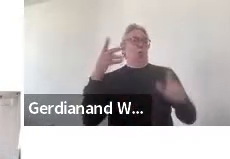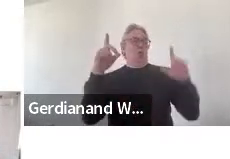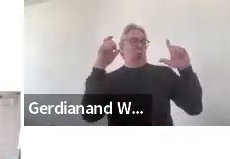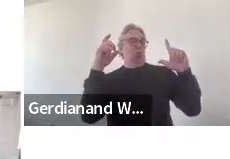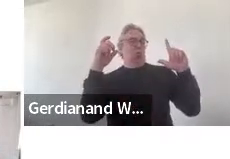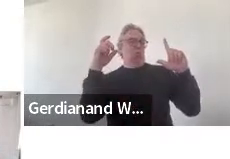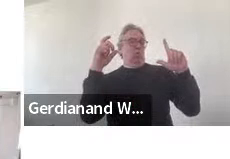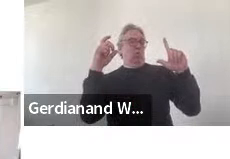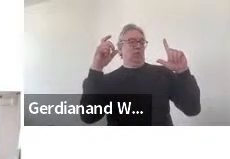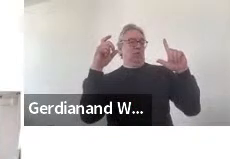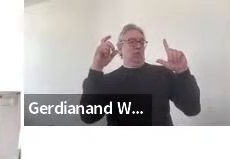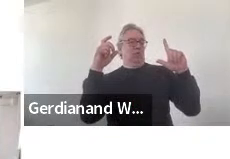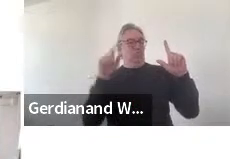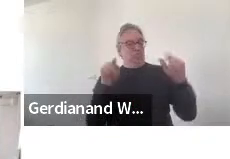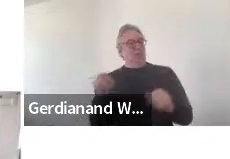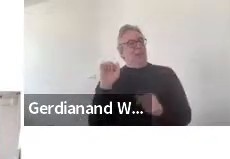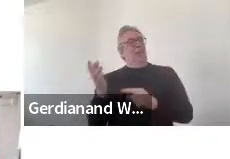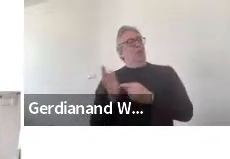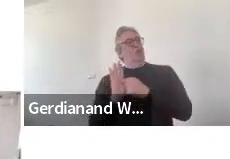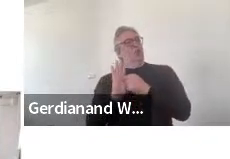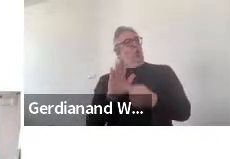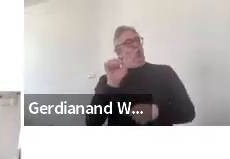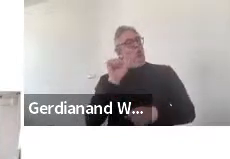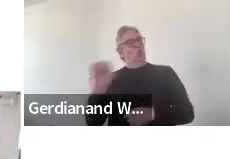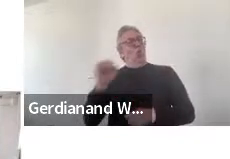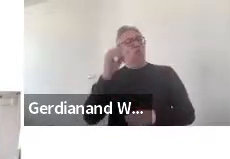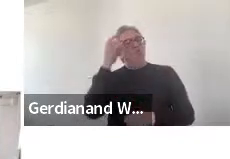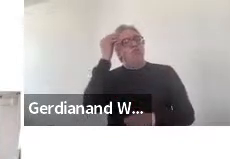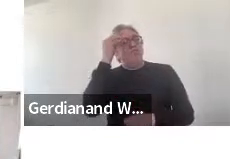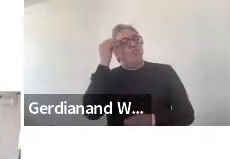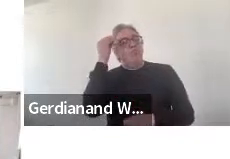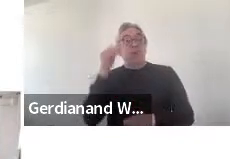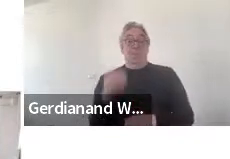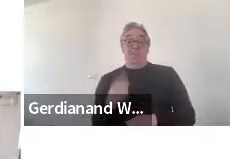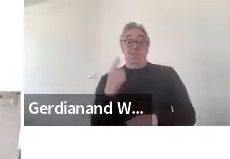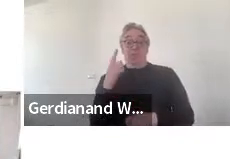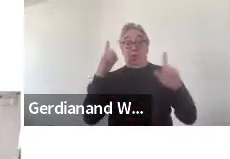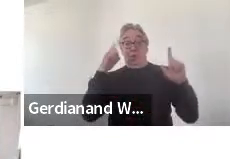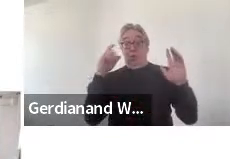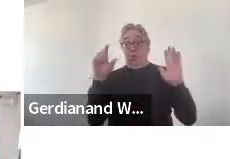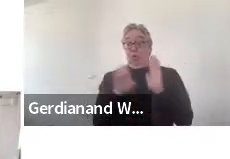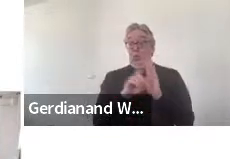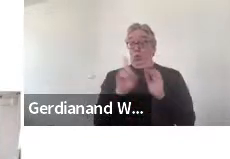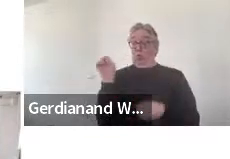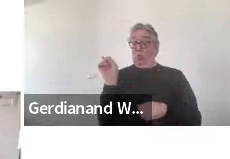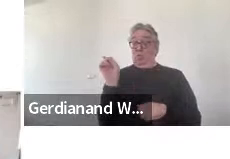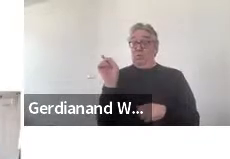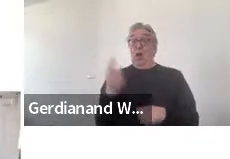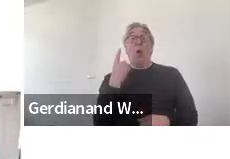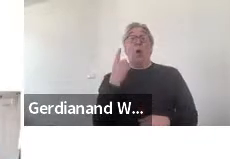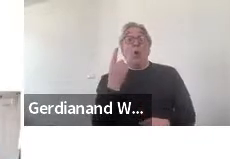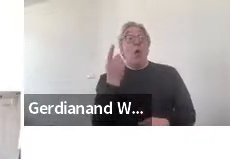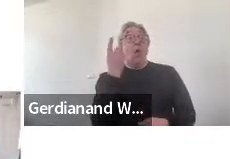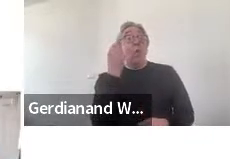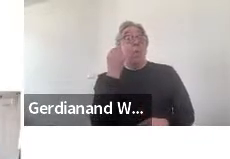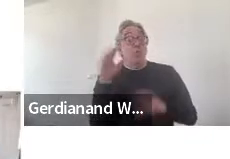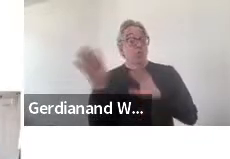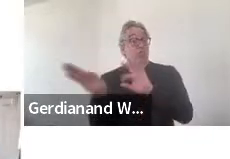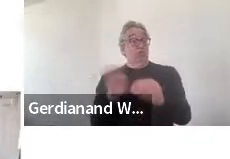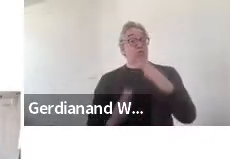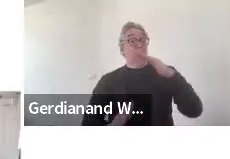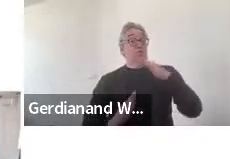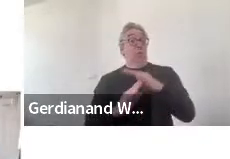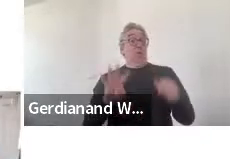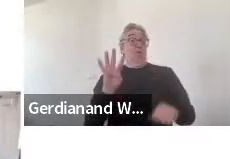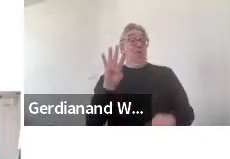experiences, and perspectives. One of the photos here shows a selection of photos one woman took, of which 4